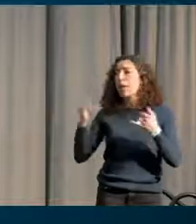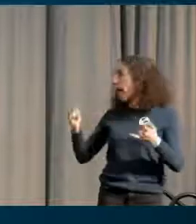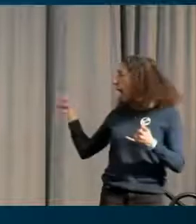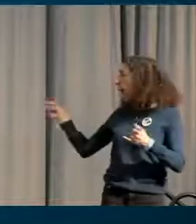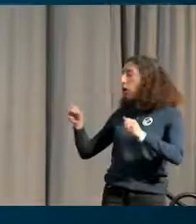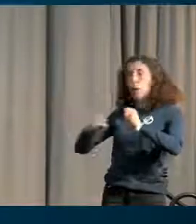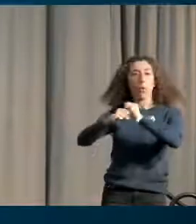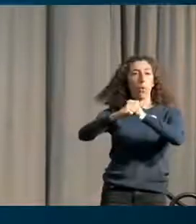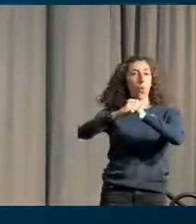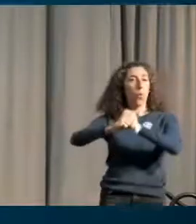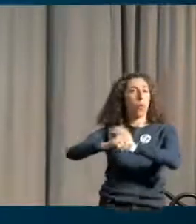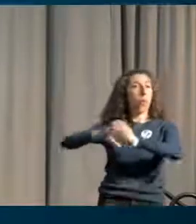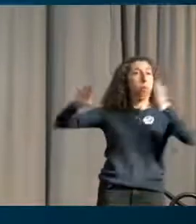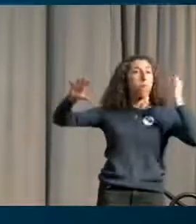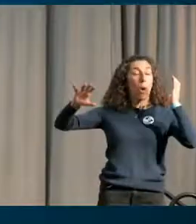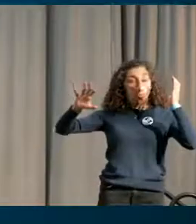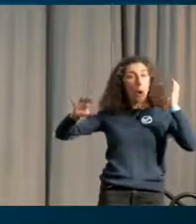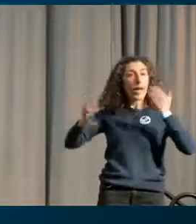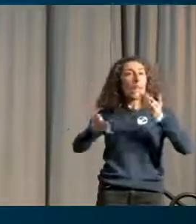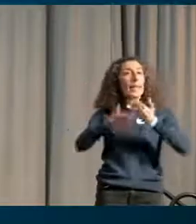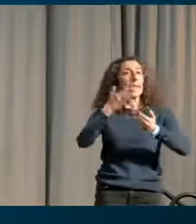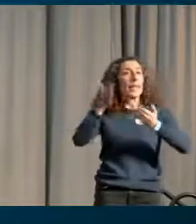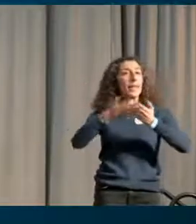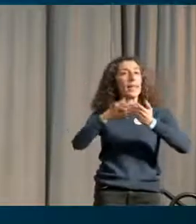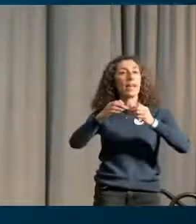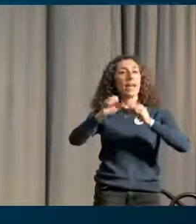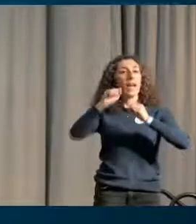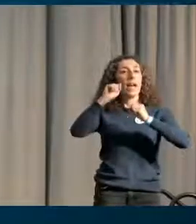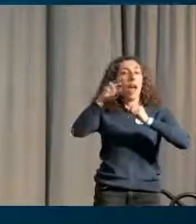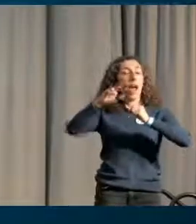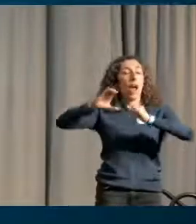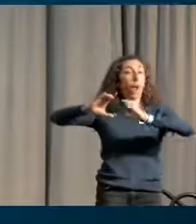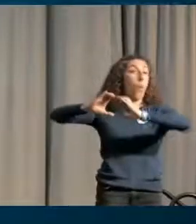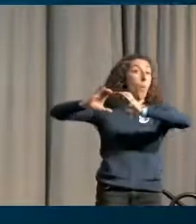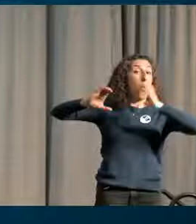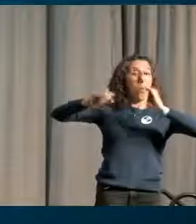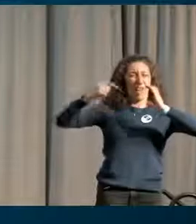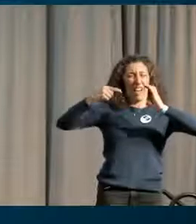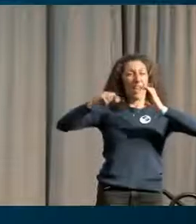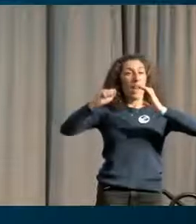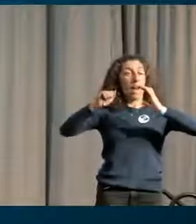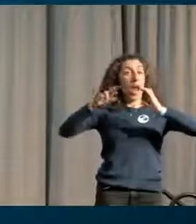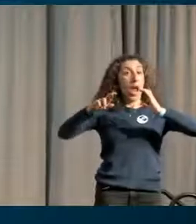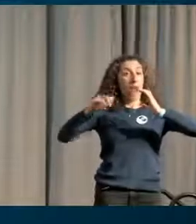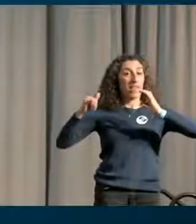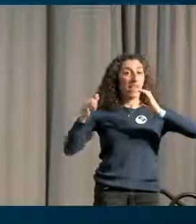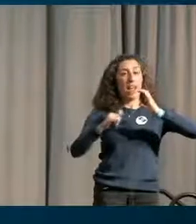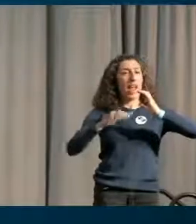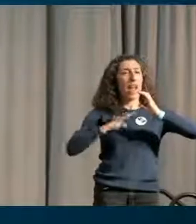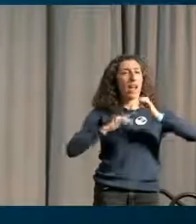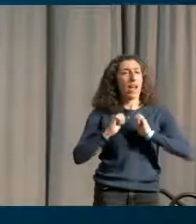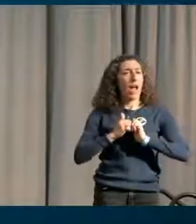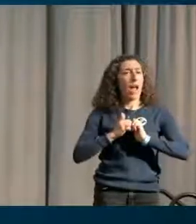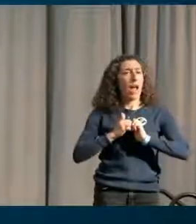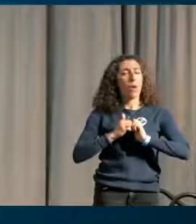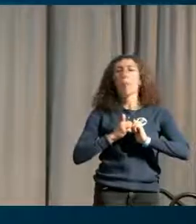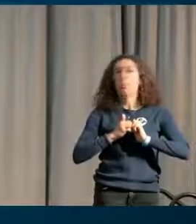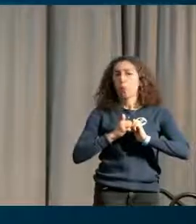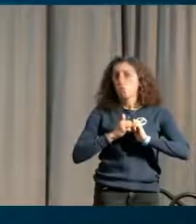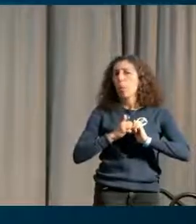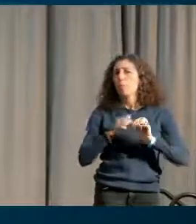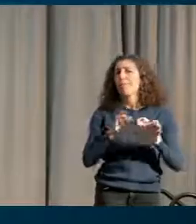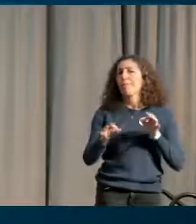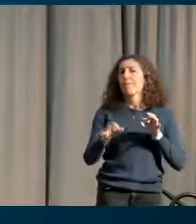work that way. So what we're seeing here is something really special. Okay, I want everyone to imagine your